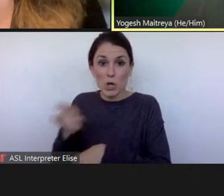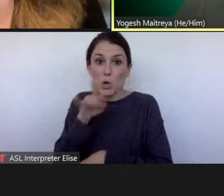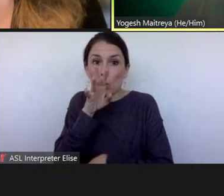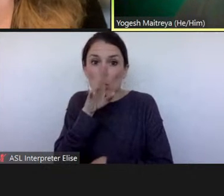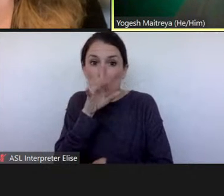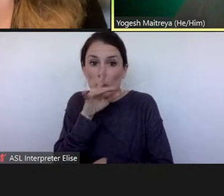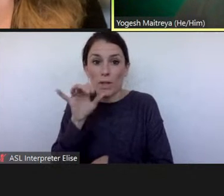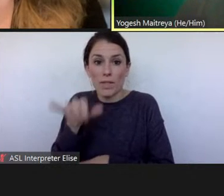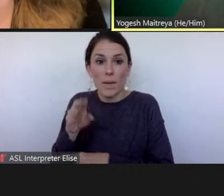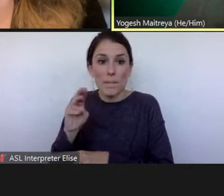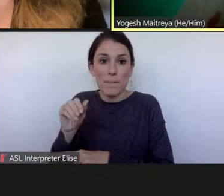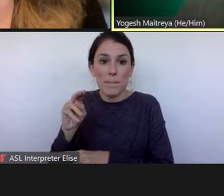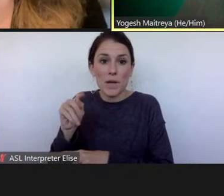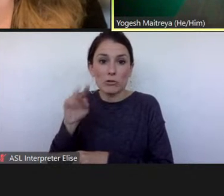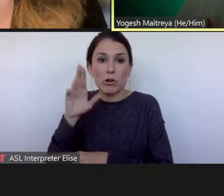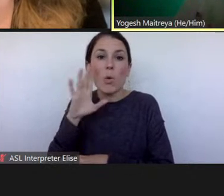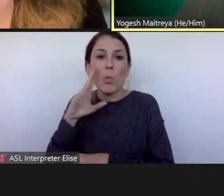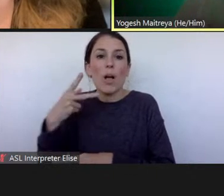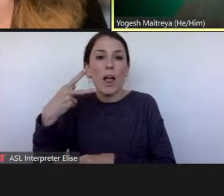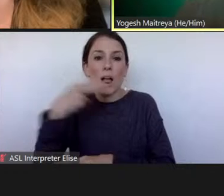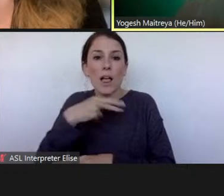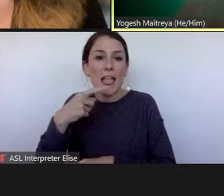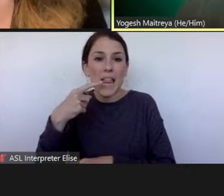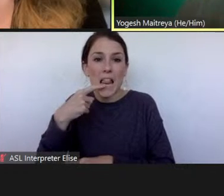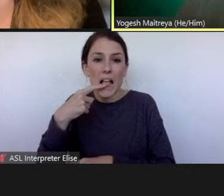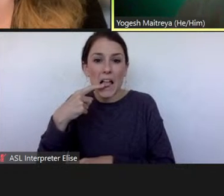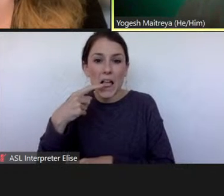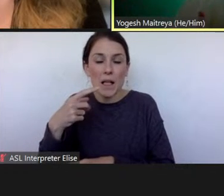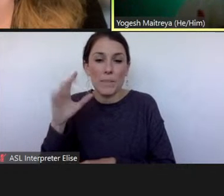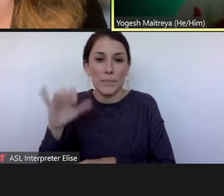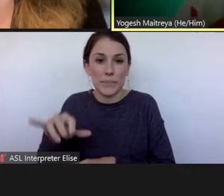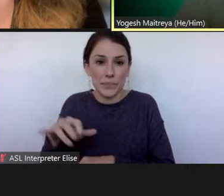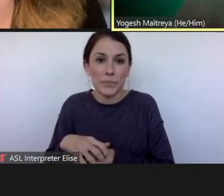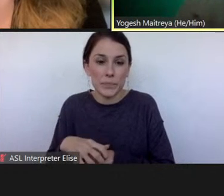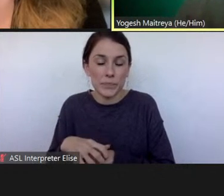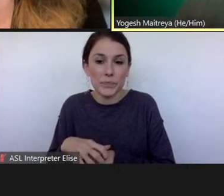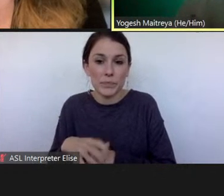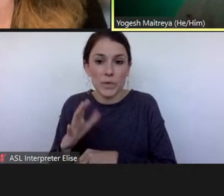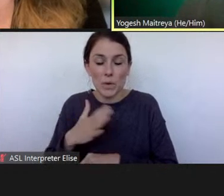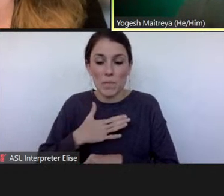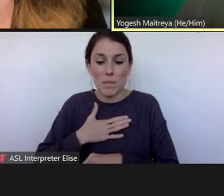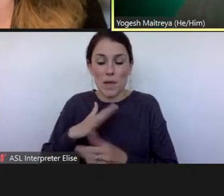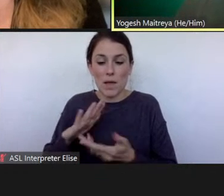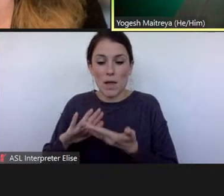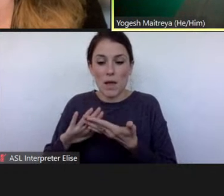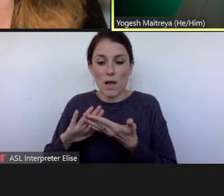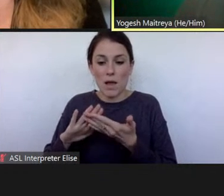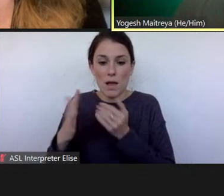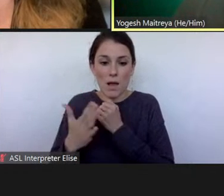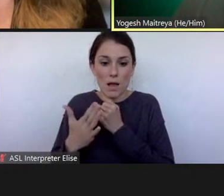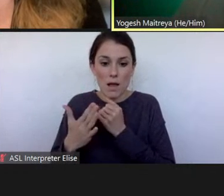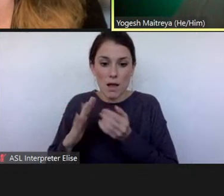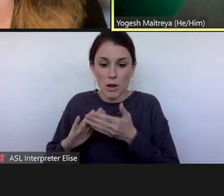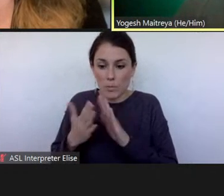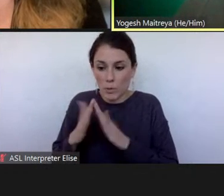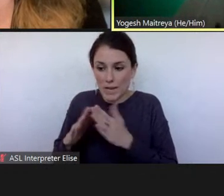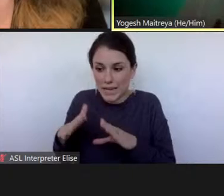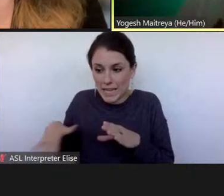So my community was basically prohibited from pursuing the life of